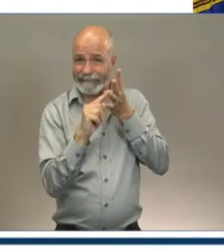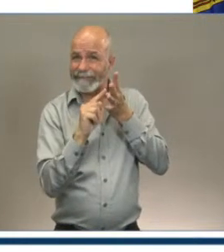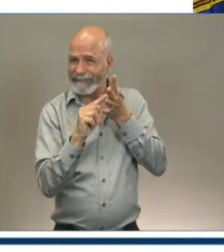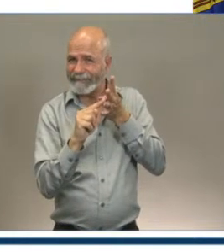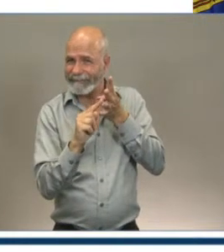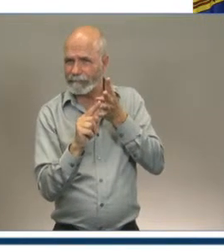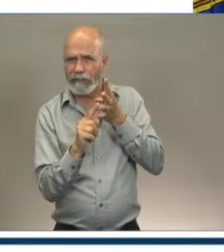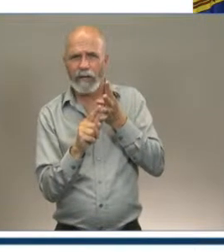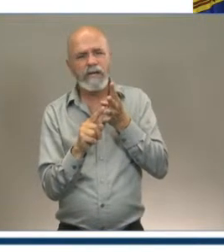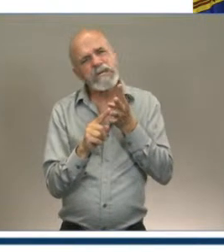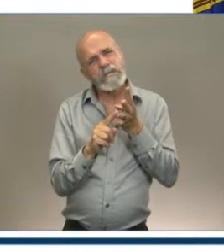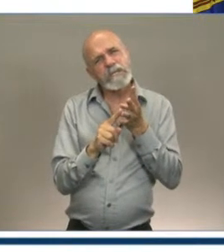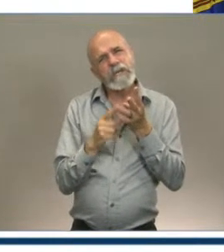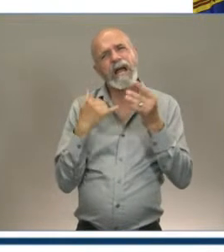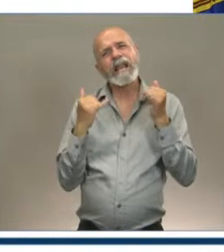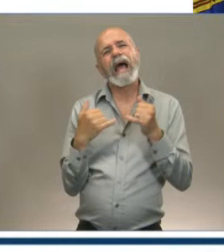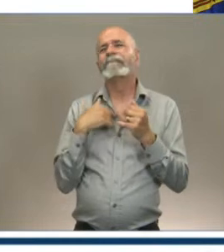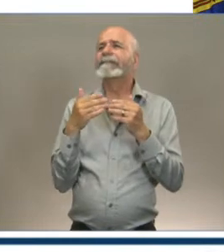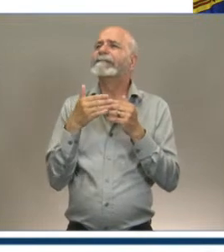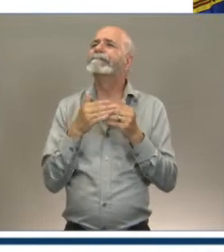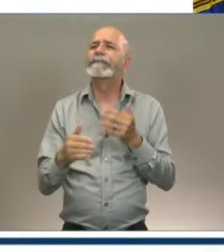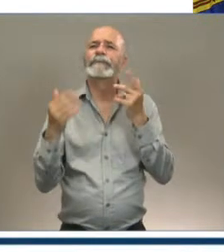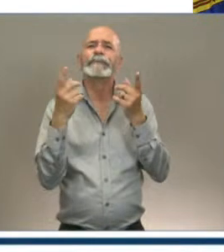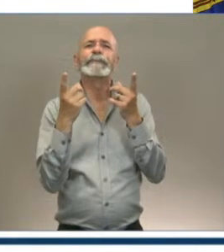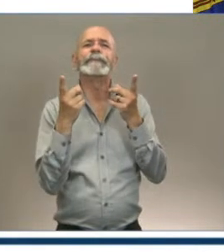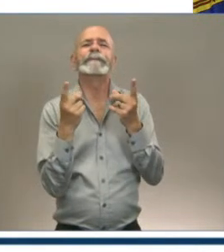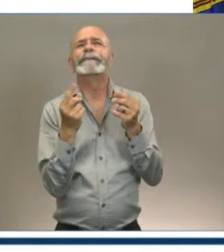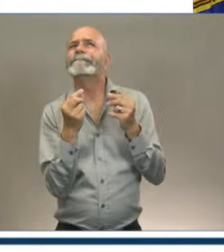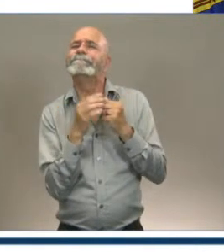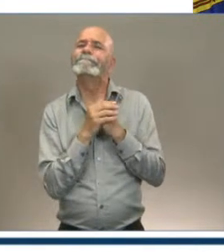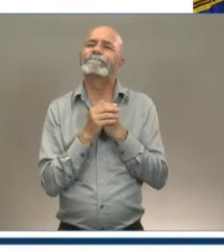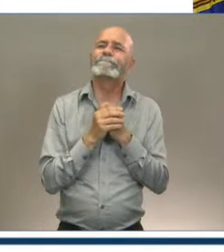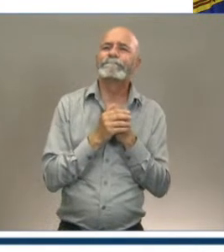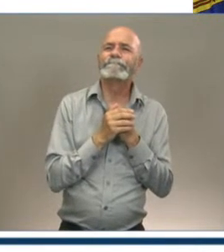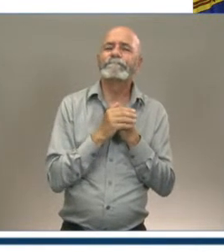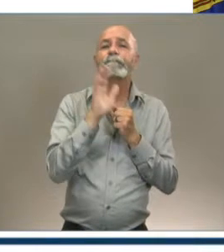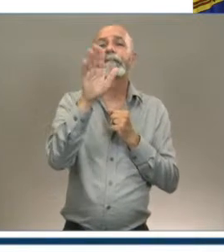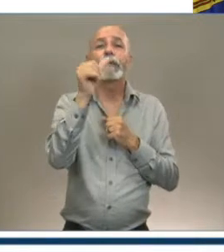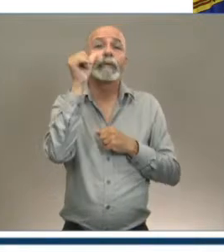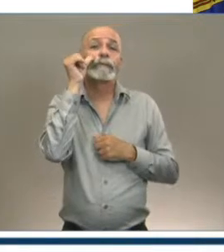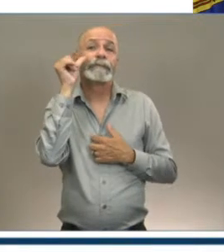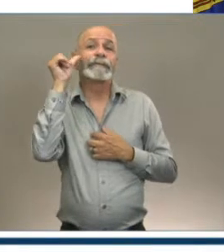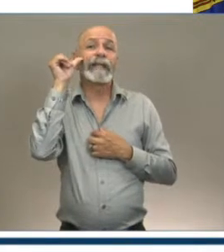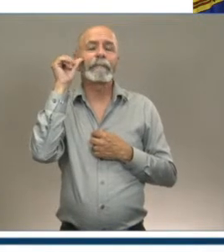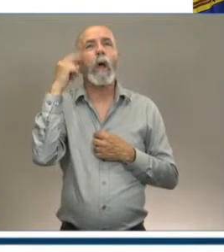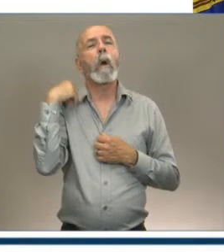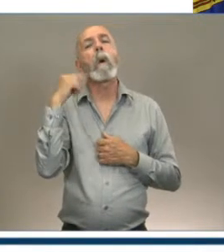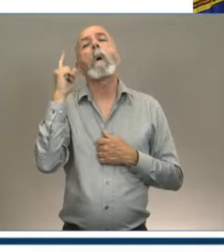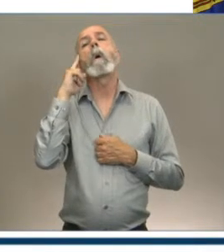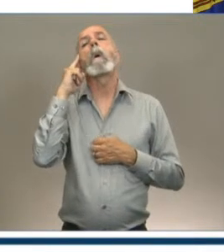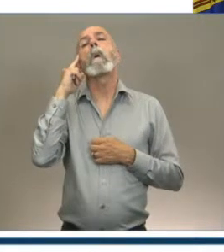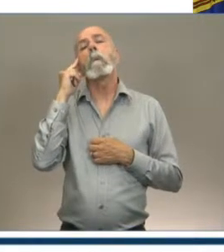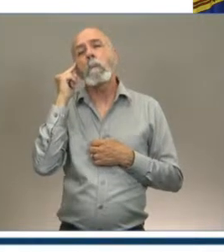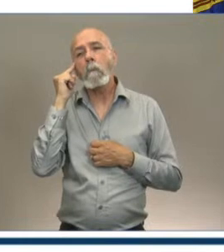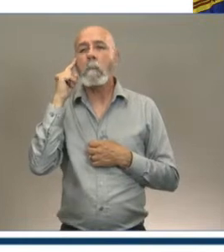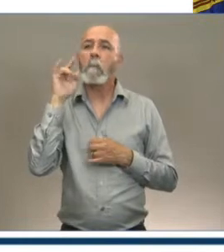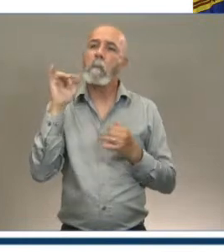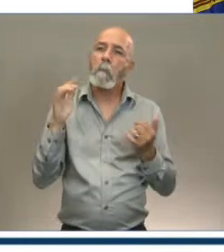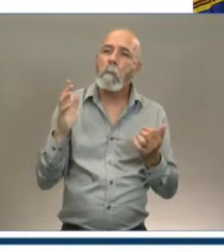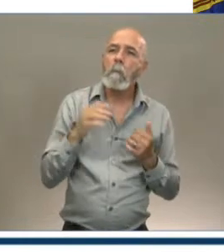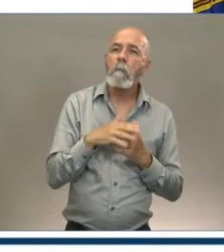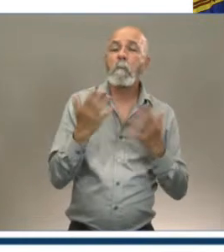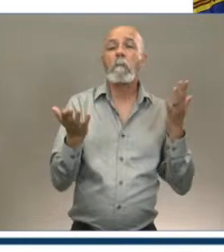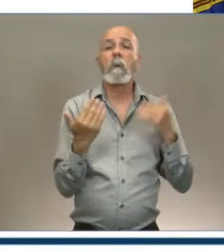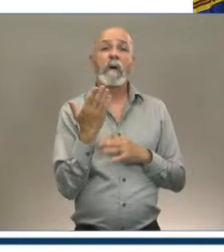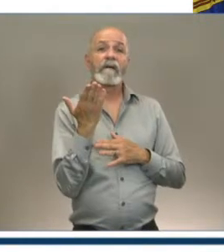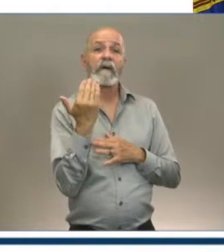going forward, yesterday Quebec, as you know, announced the easing of restrictions after a pretty tough 15 months. Could what happened